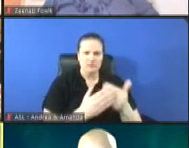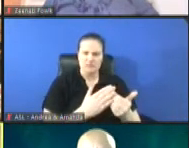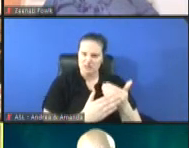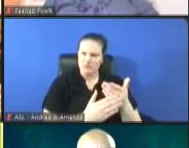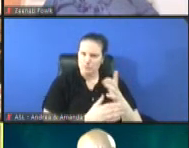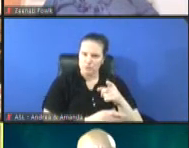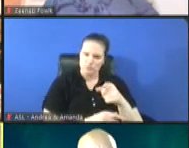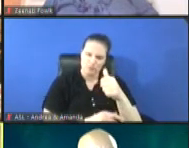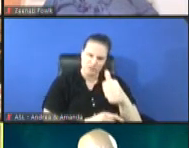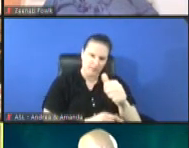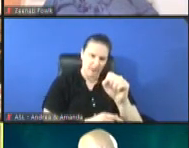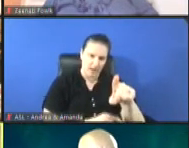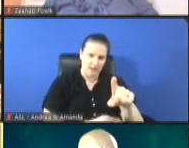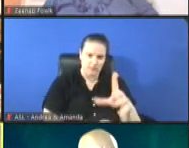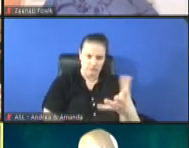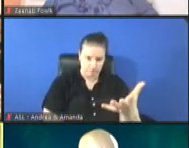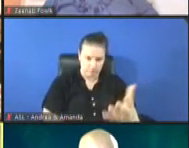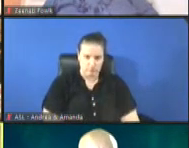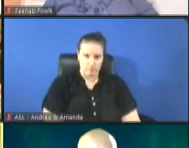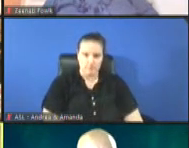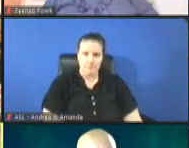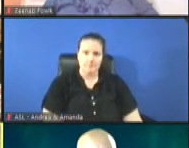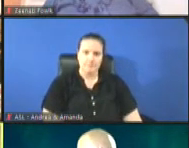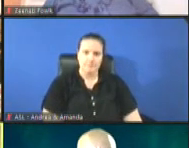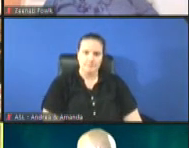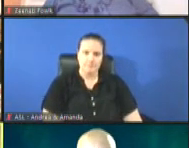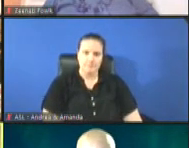if you ask your question.